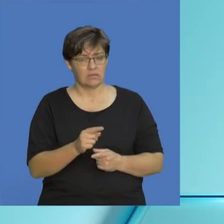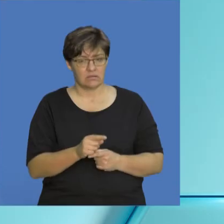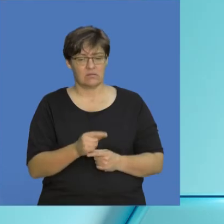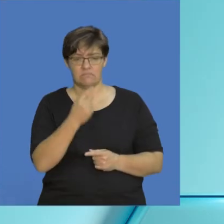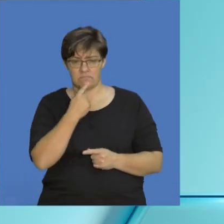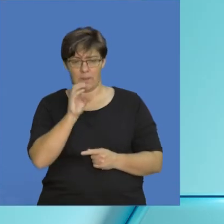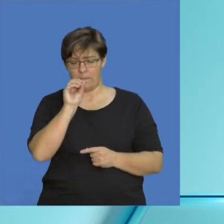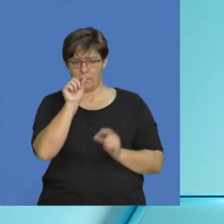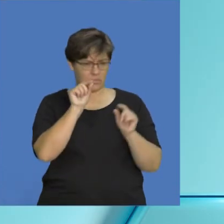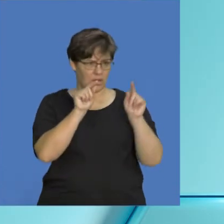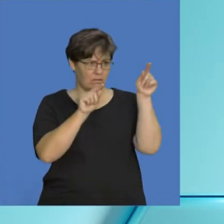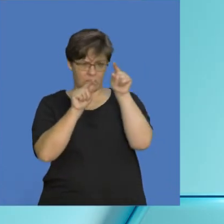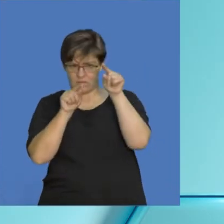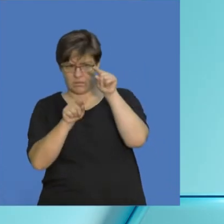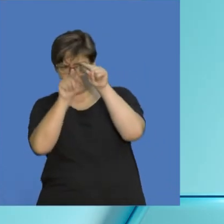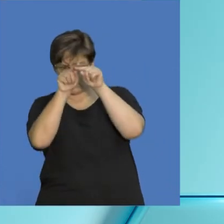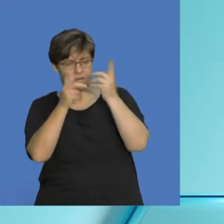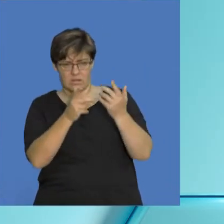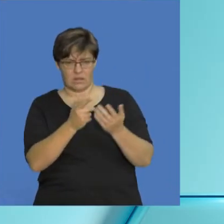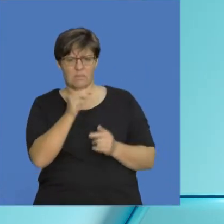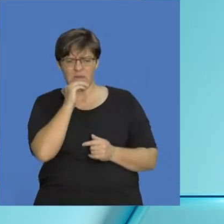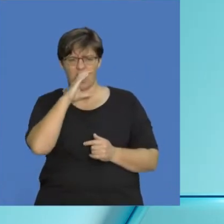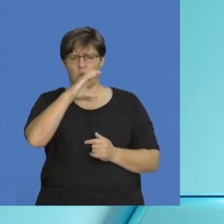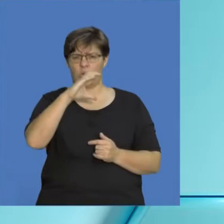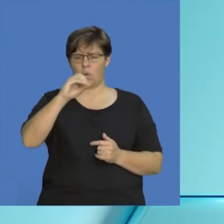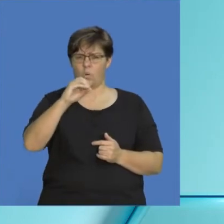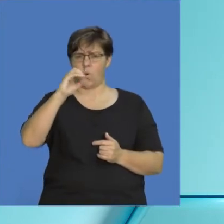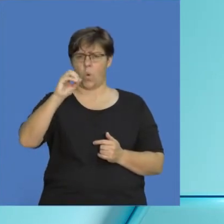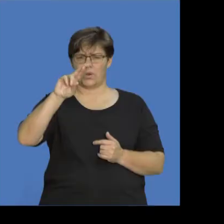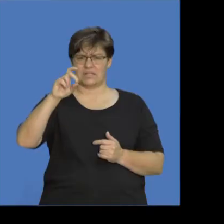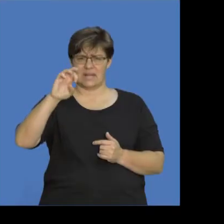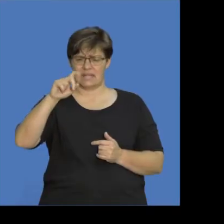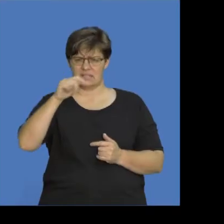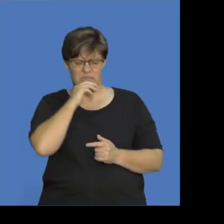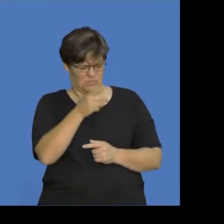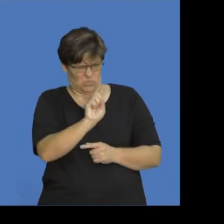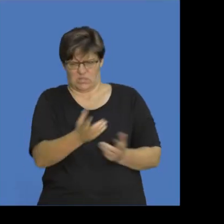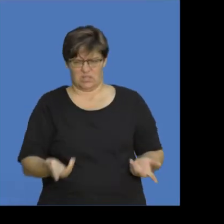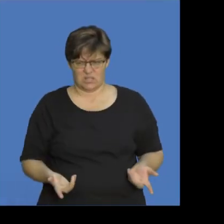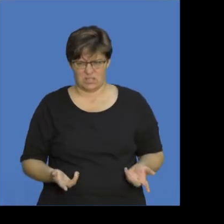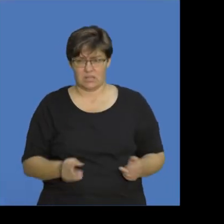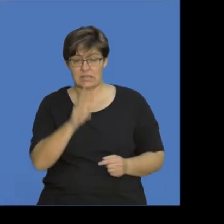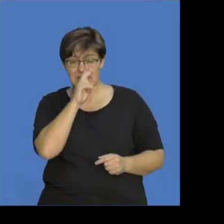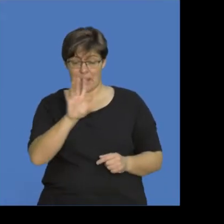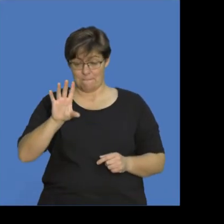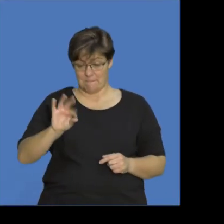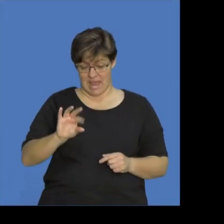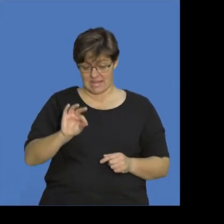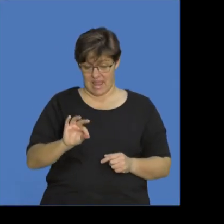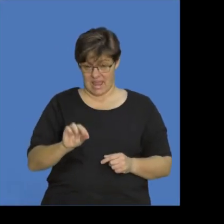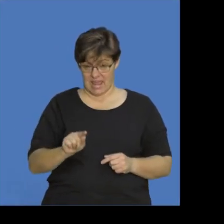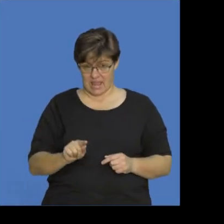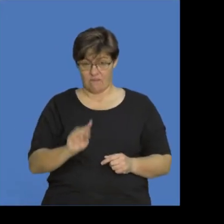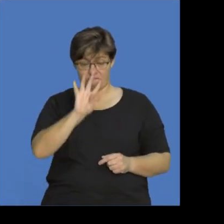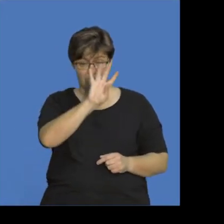put coordinates on the Cartesian plane. What do I mean coordinates? I mean, if you go back, if you look